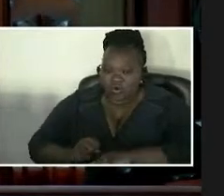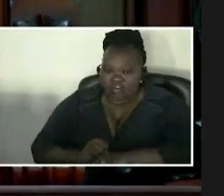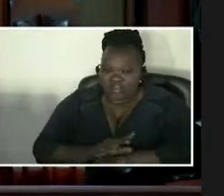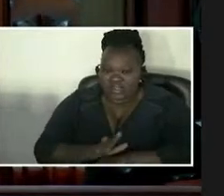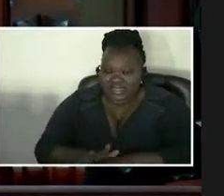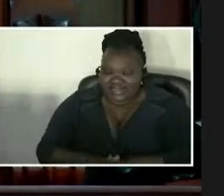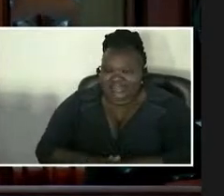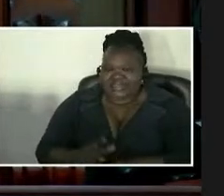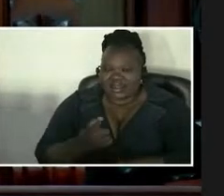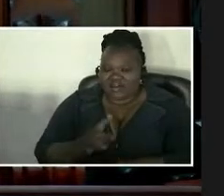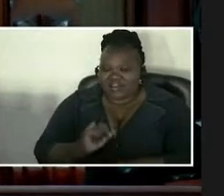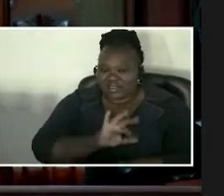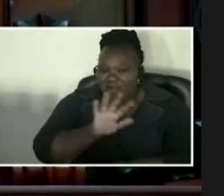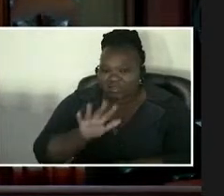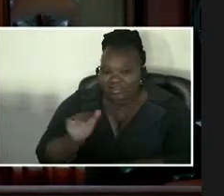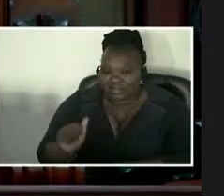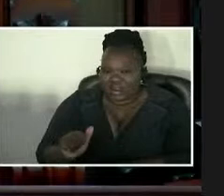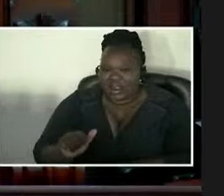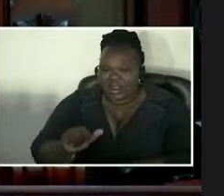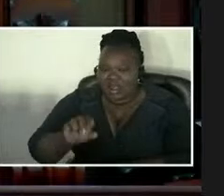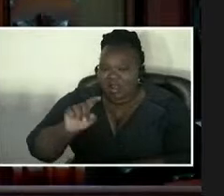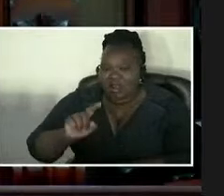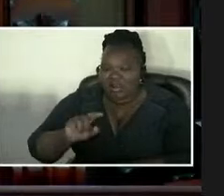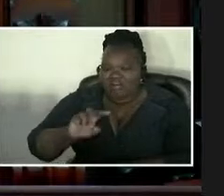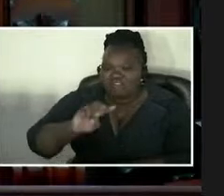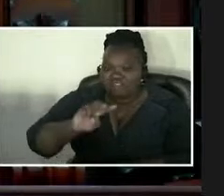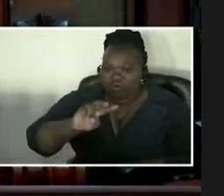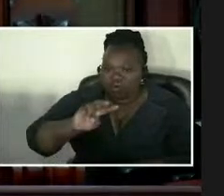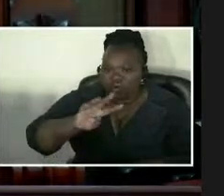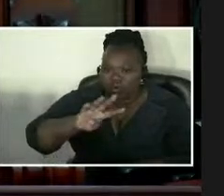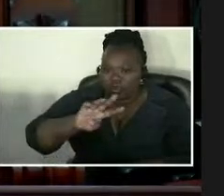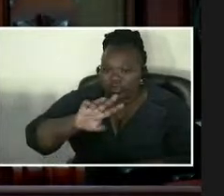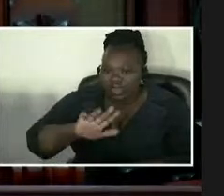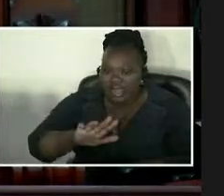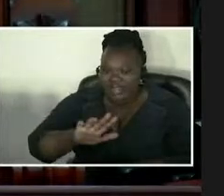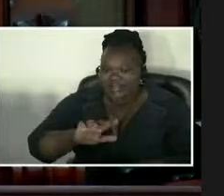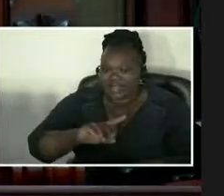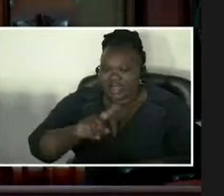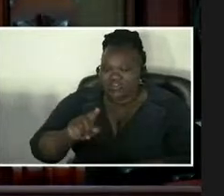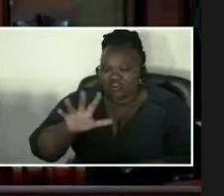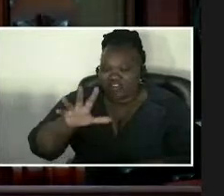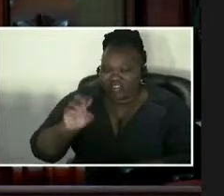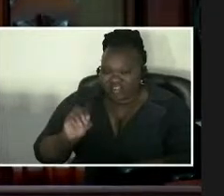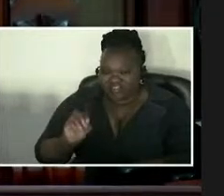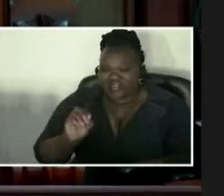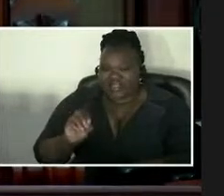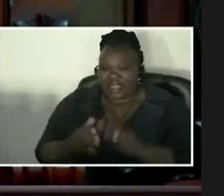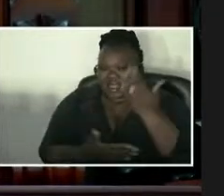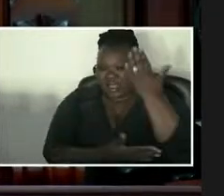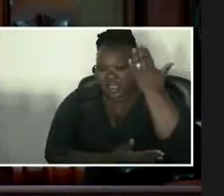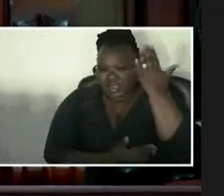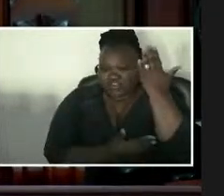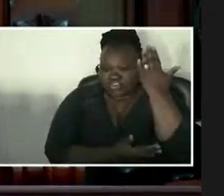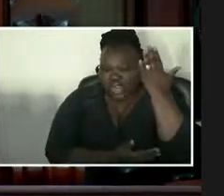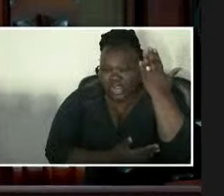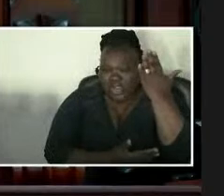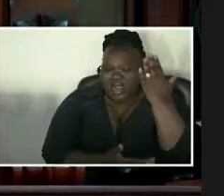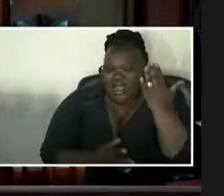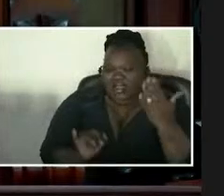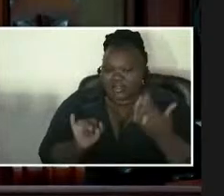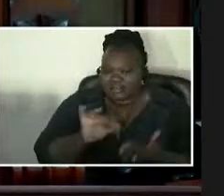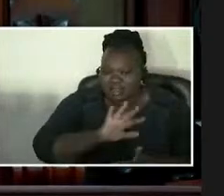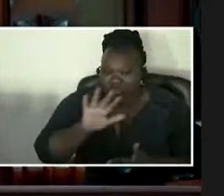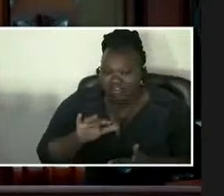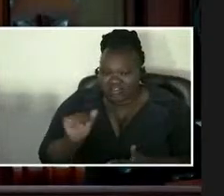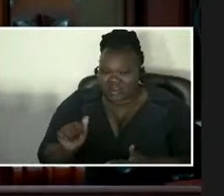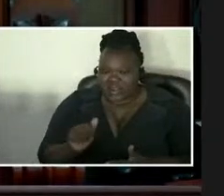south africa ranks 49th out of 53 countries which indicates that the world health organization ranks south africa as a tier 2